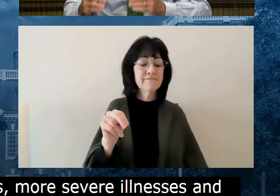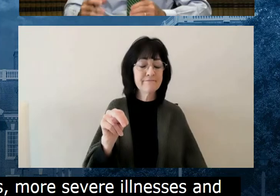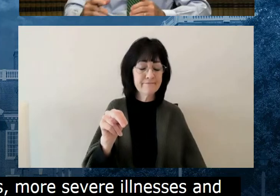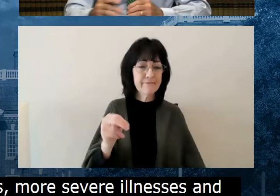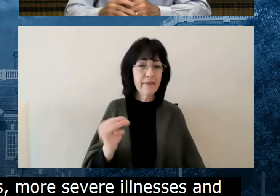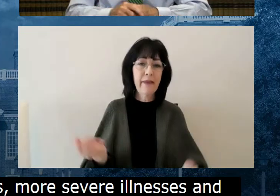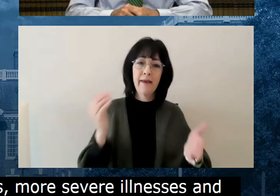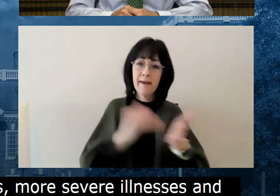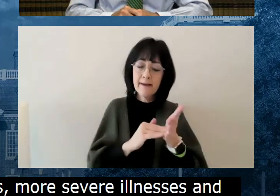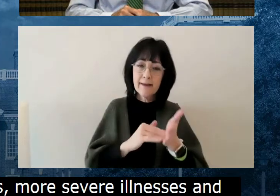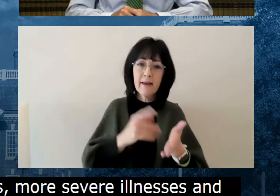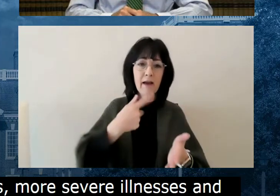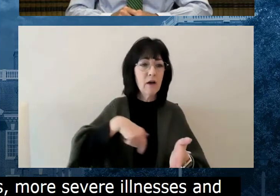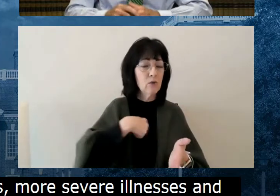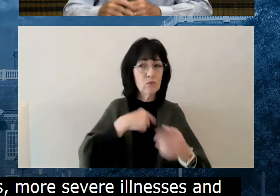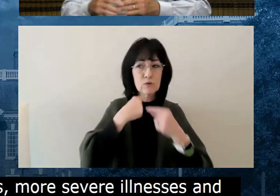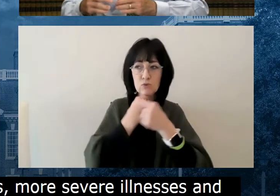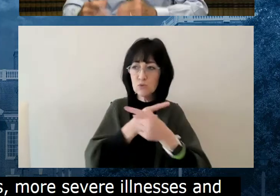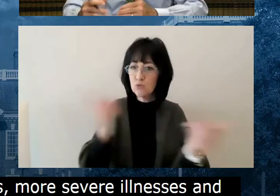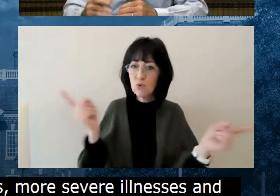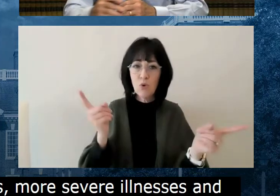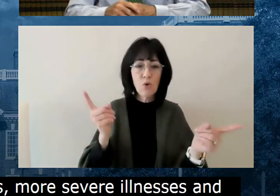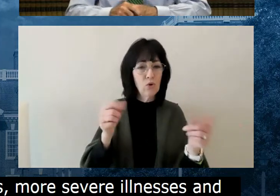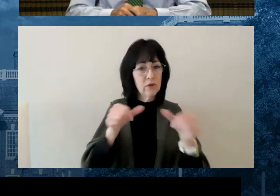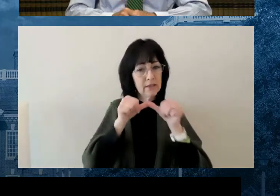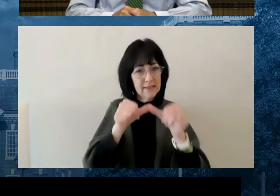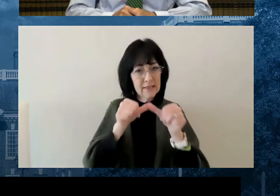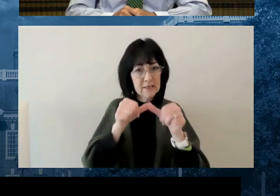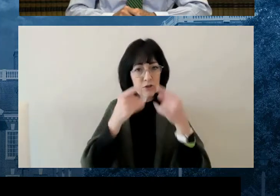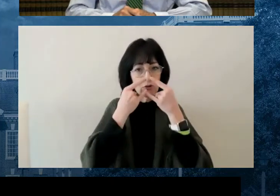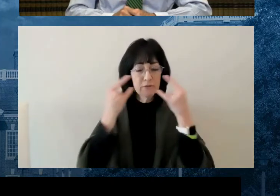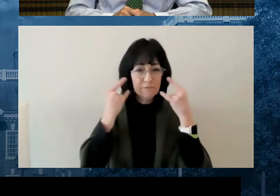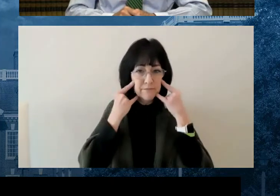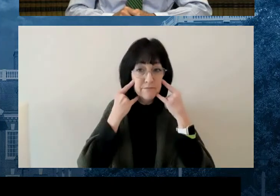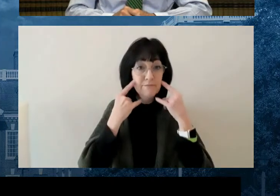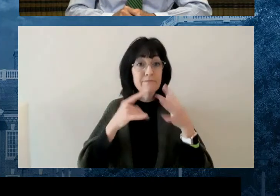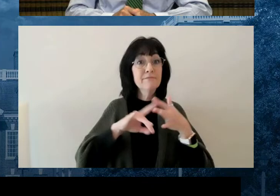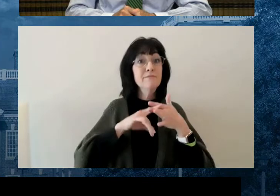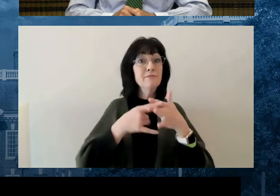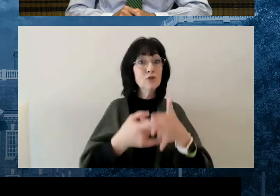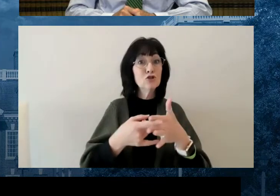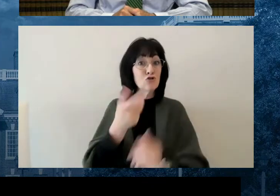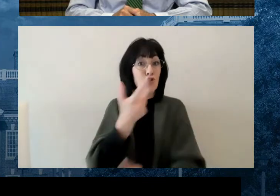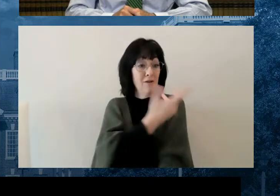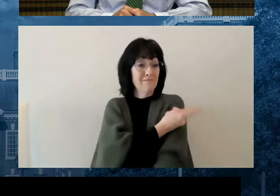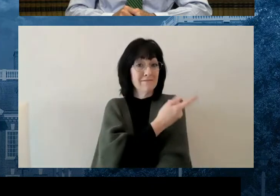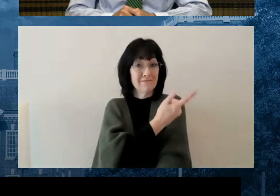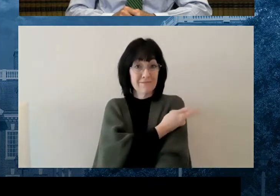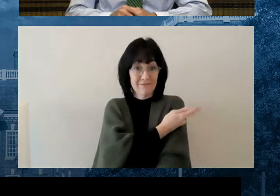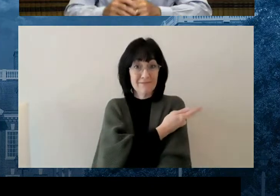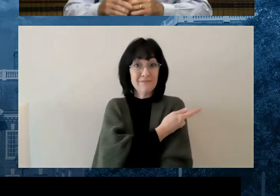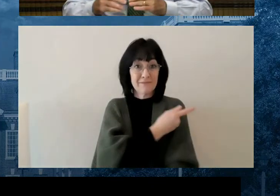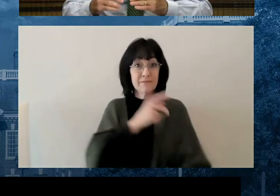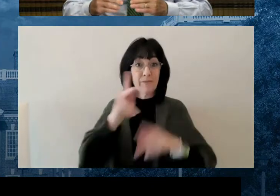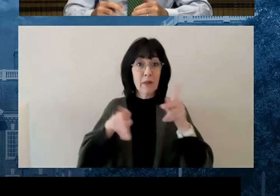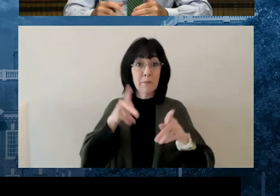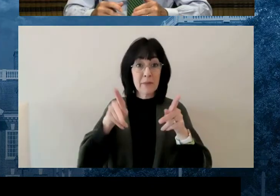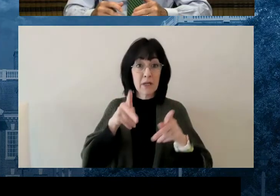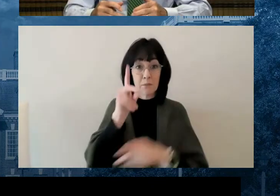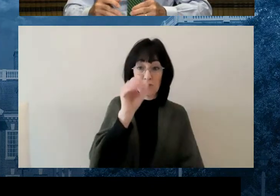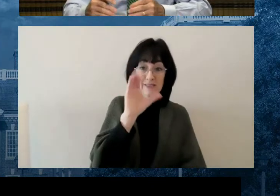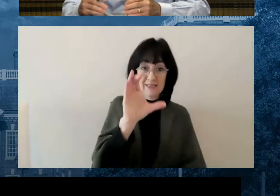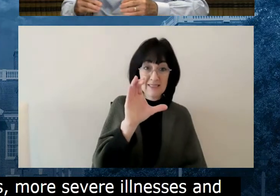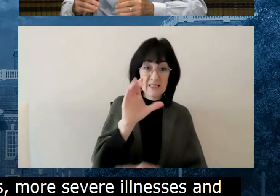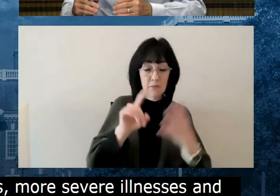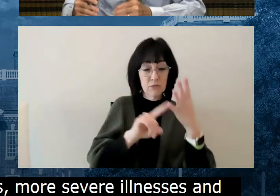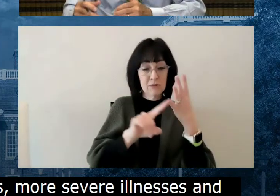restrictions, keeping people socially distanced, starting vaccinating people in late December, early January, particularly those